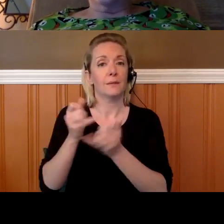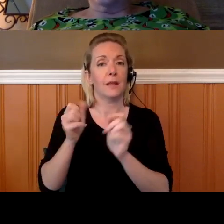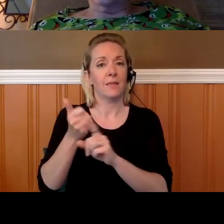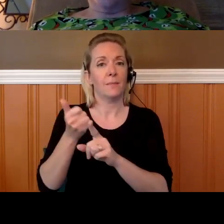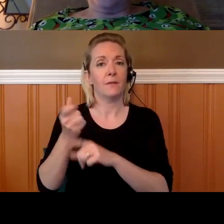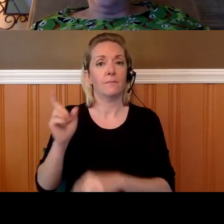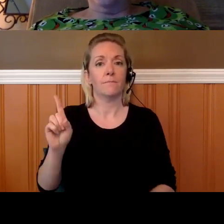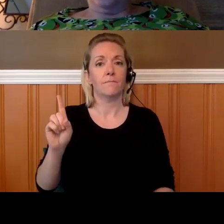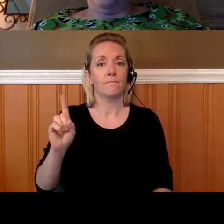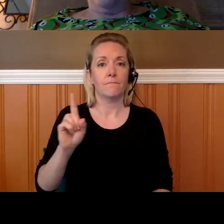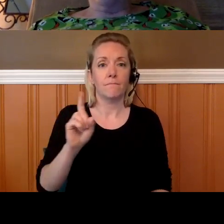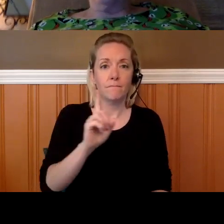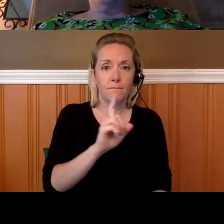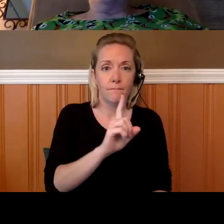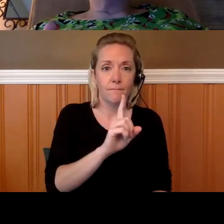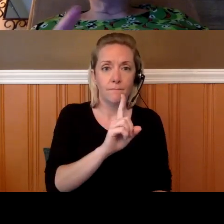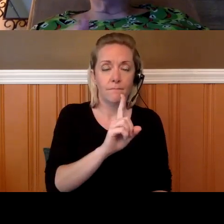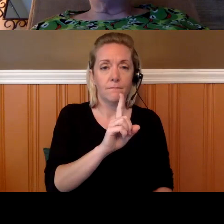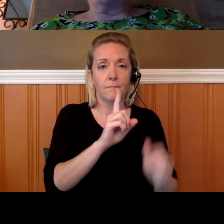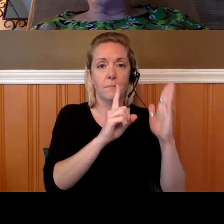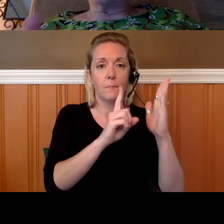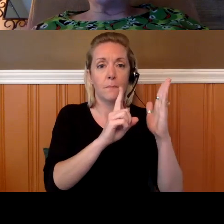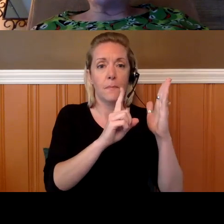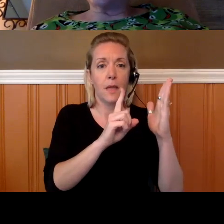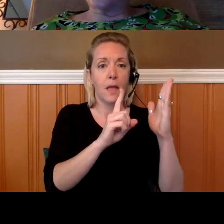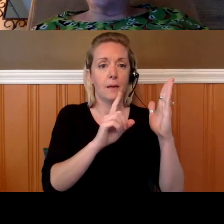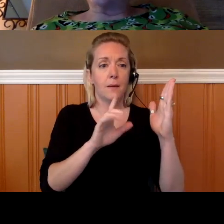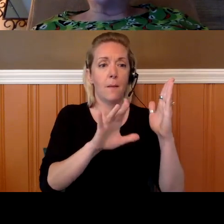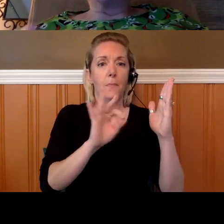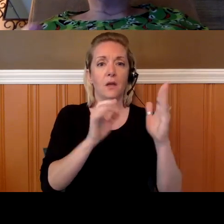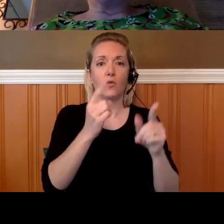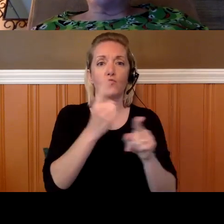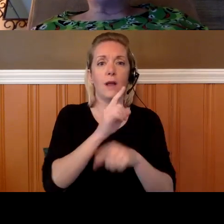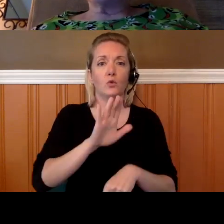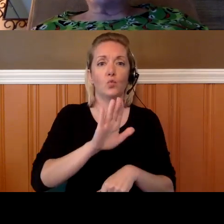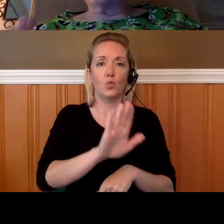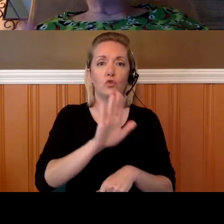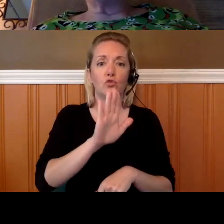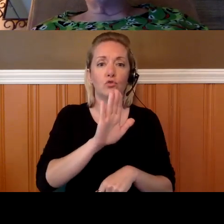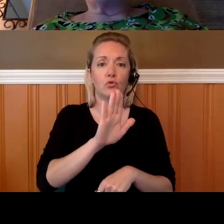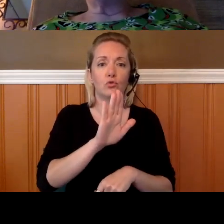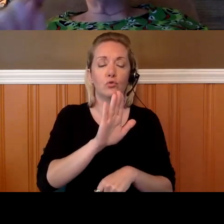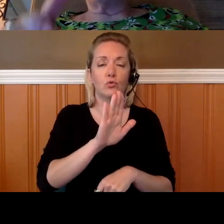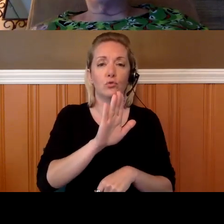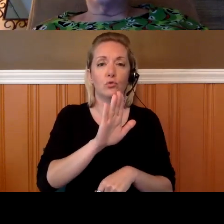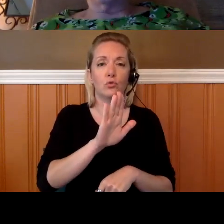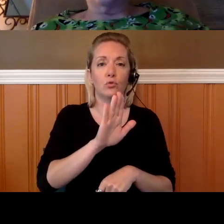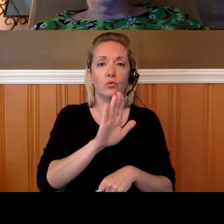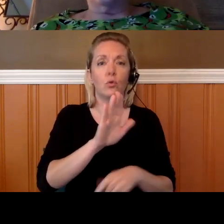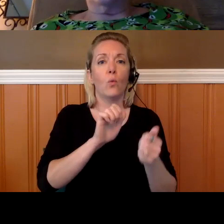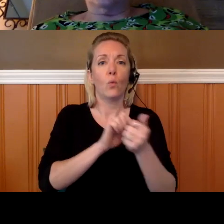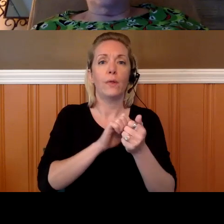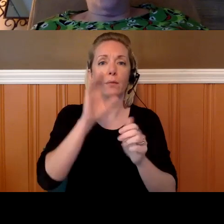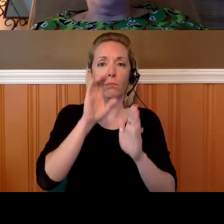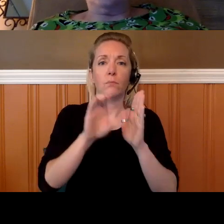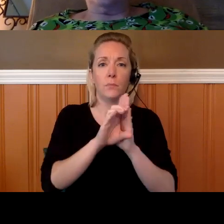this spot in the room and then pick the switch that actually has the photo of the toy that